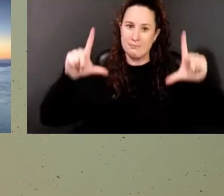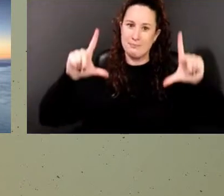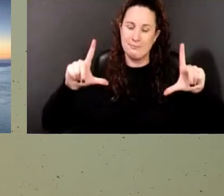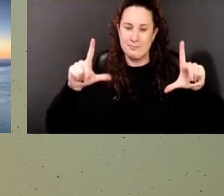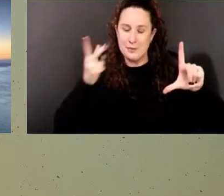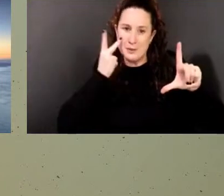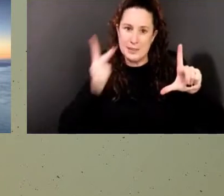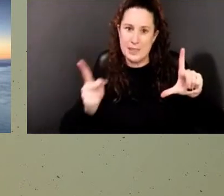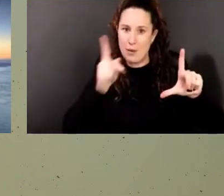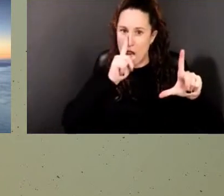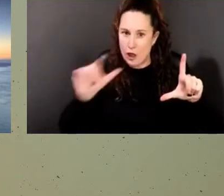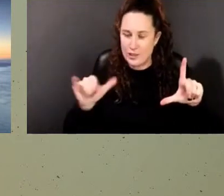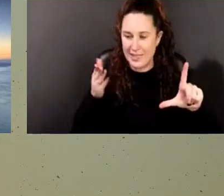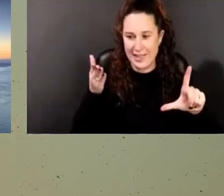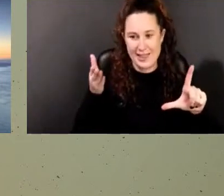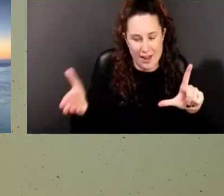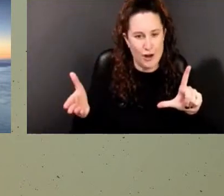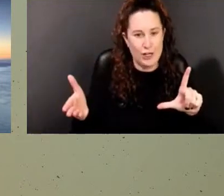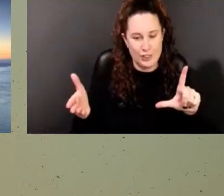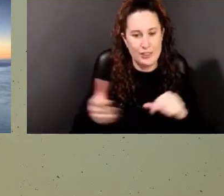at the plantation, at the